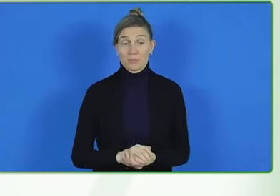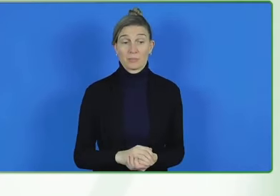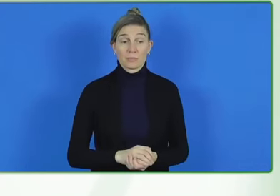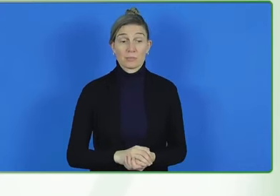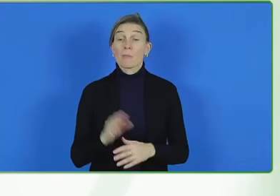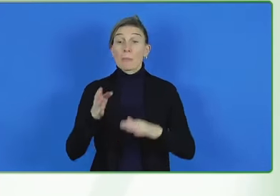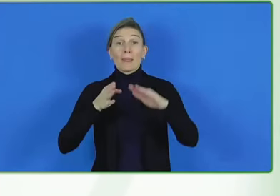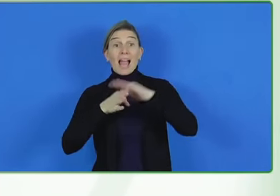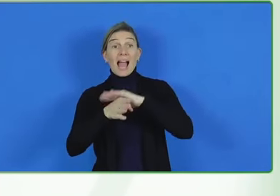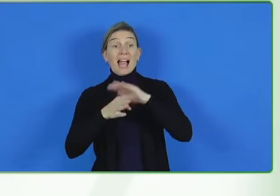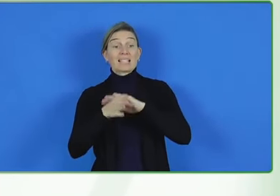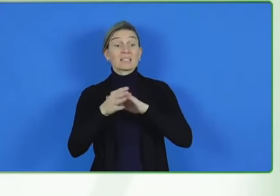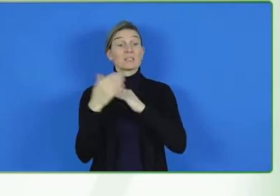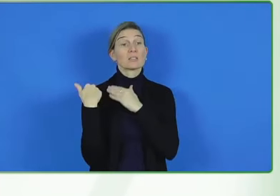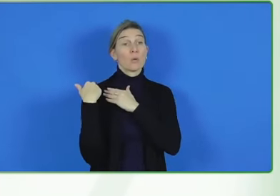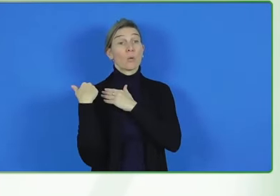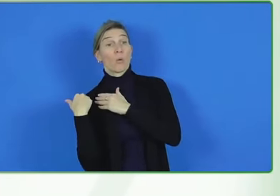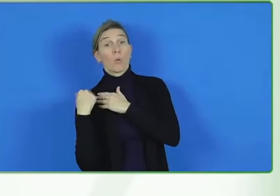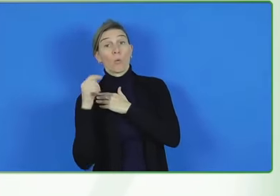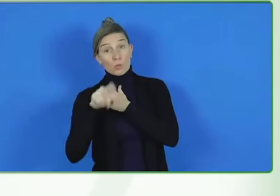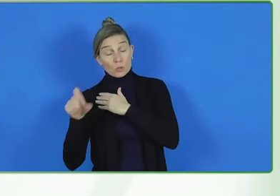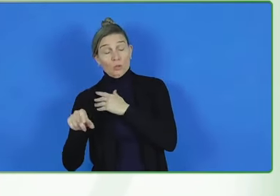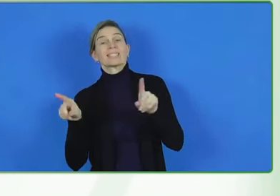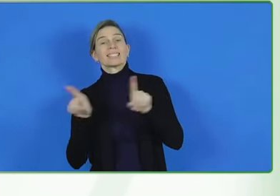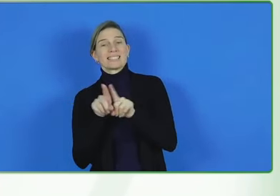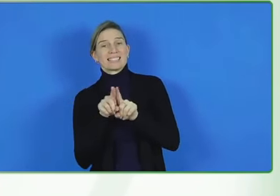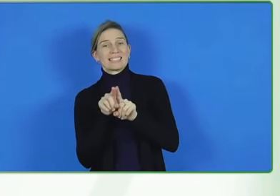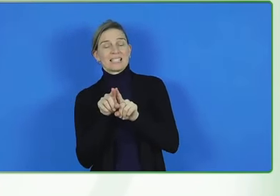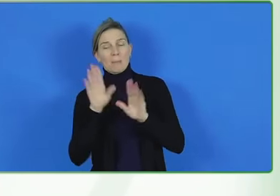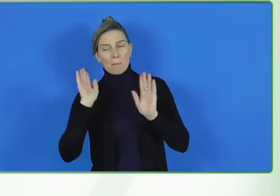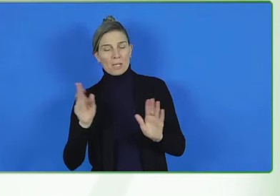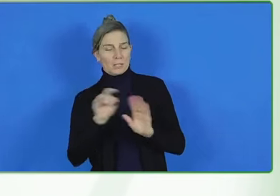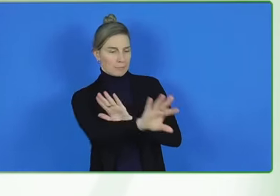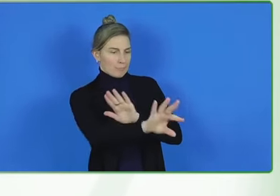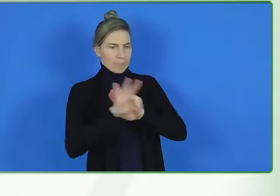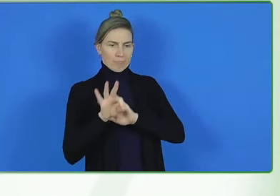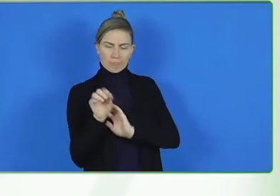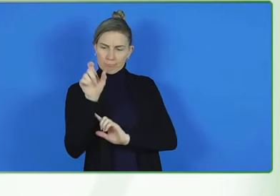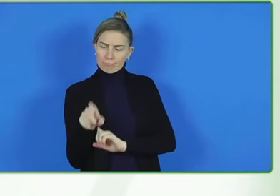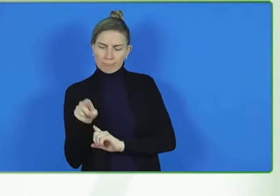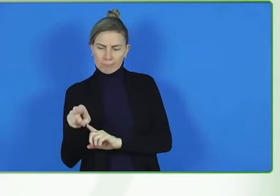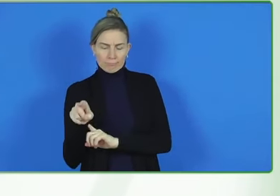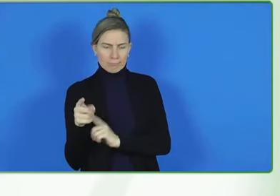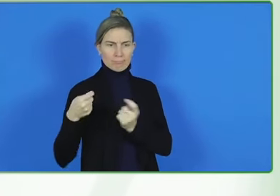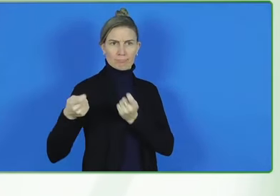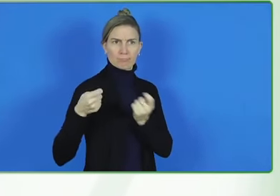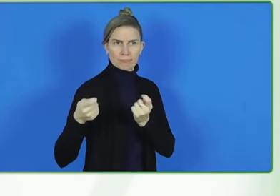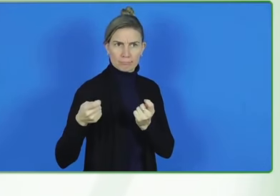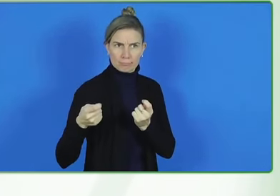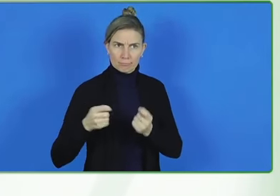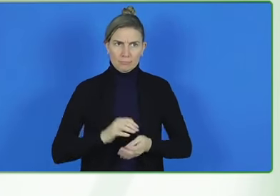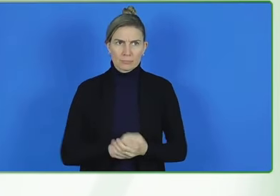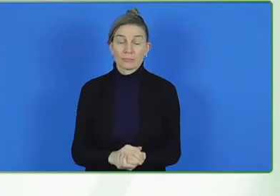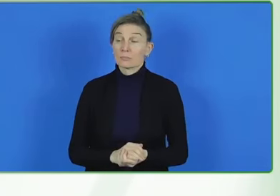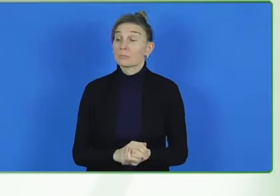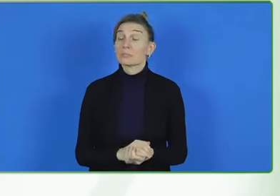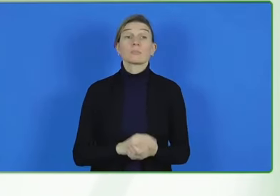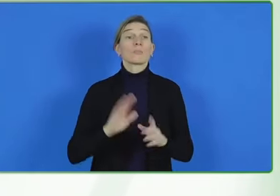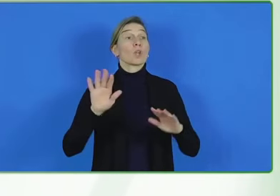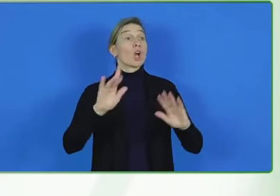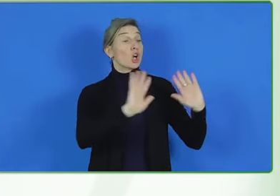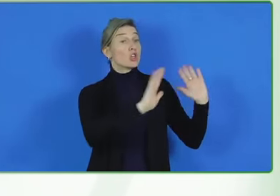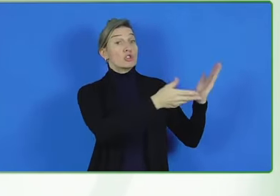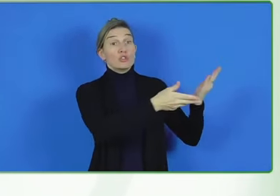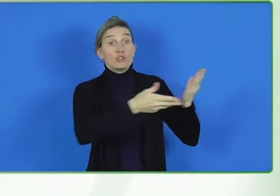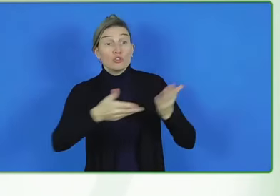in governmental and self-governmental units. All the services, outsources, or commissioned by